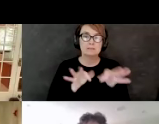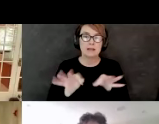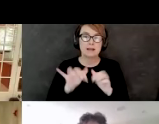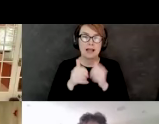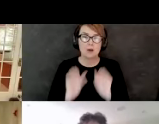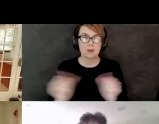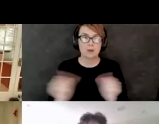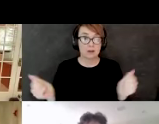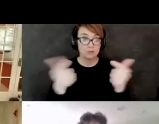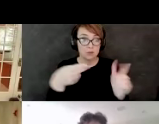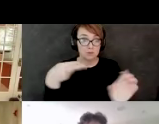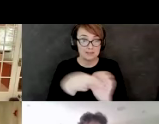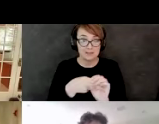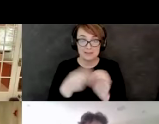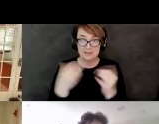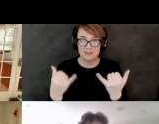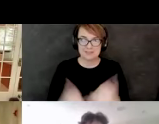today.